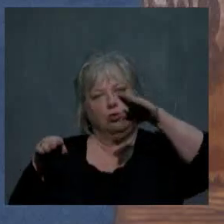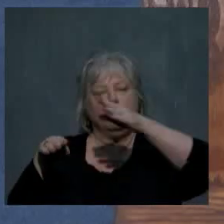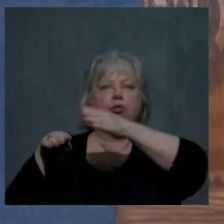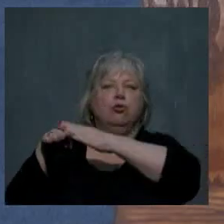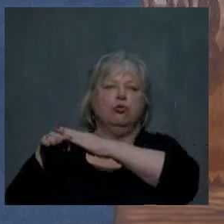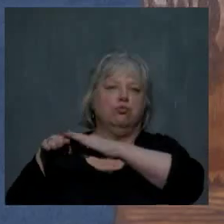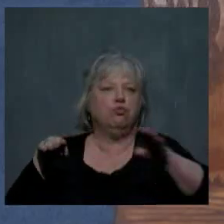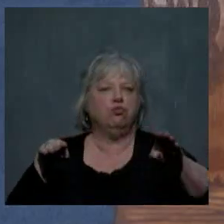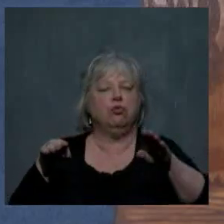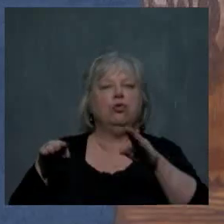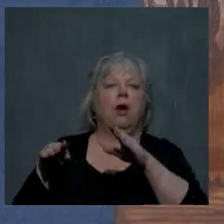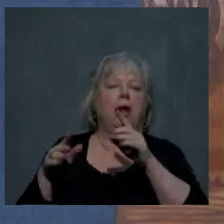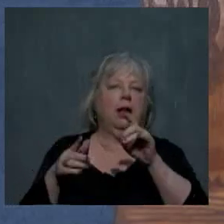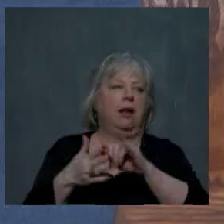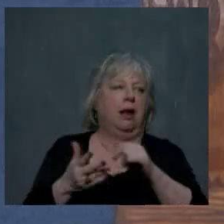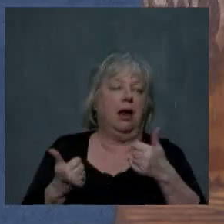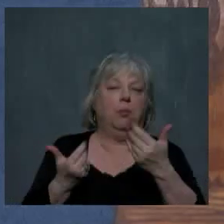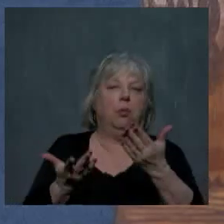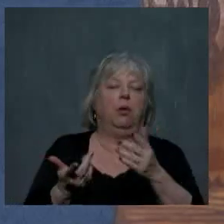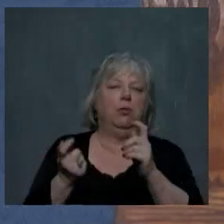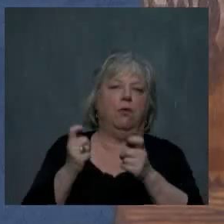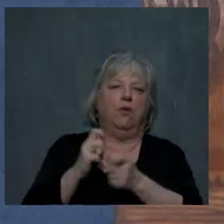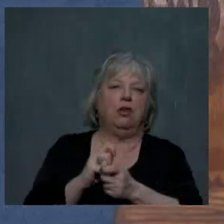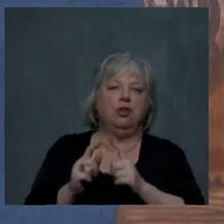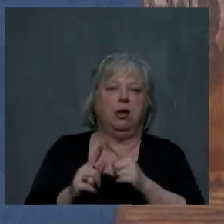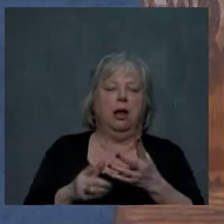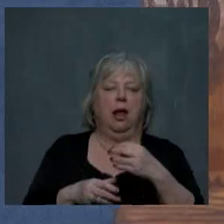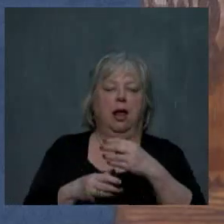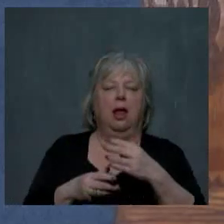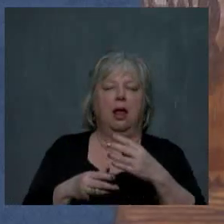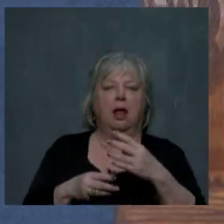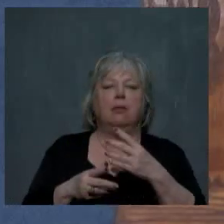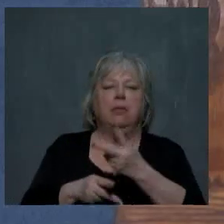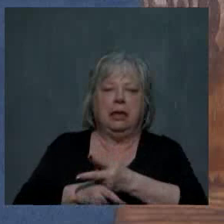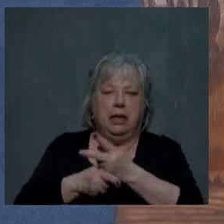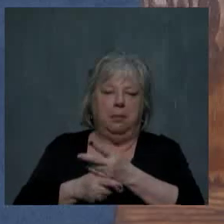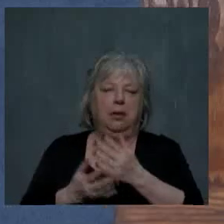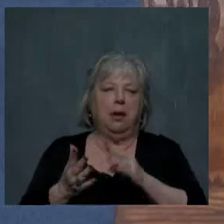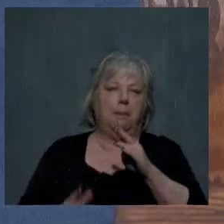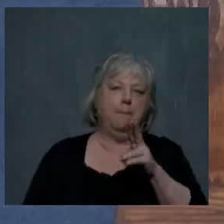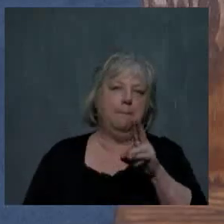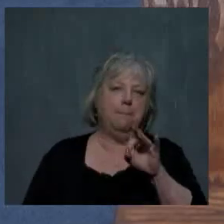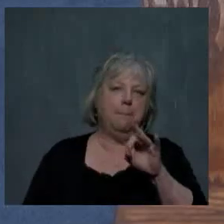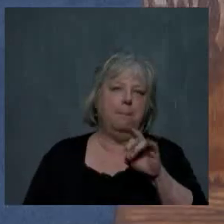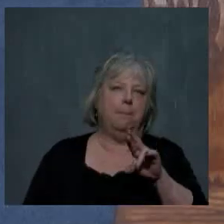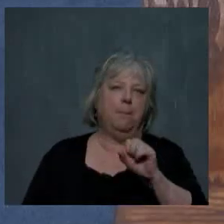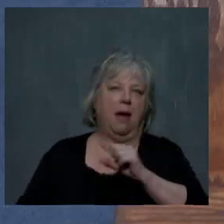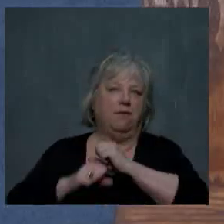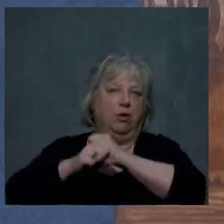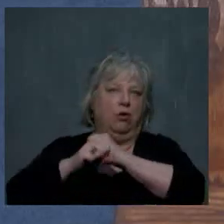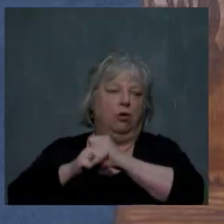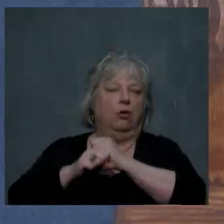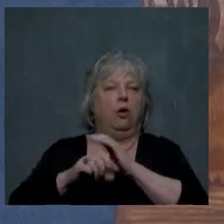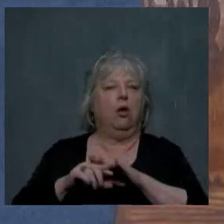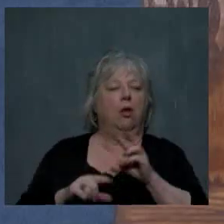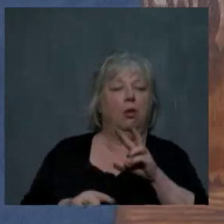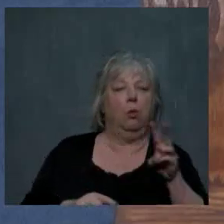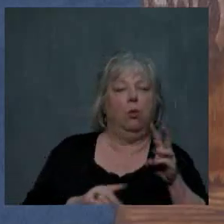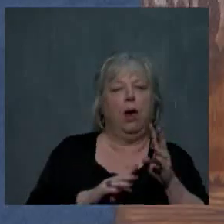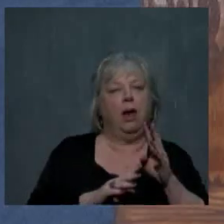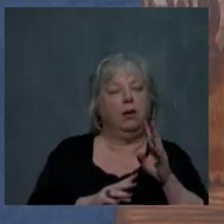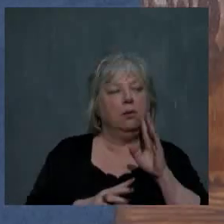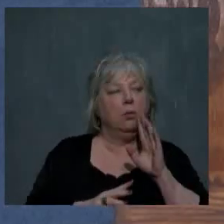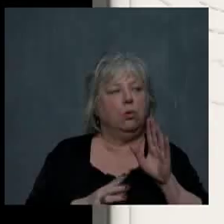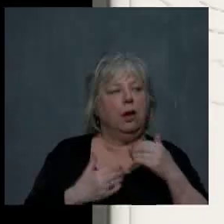now proposing a revision to the plan that maintains some buffers on the site. To the west will be a